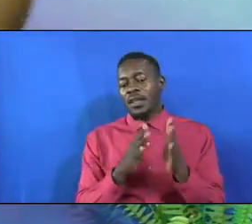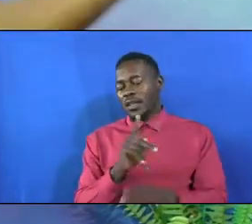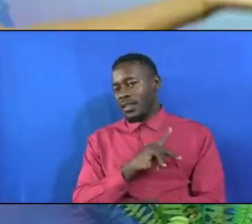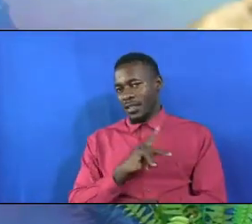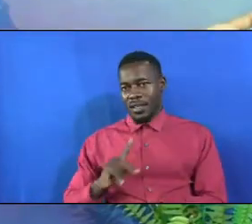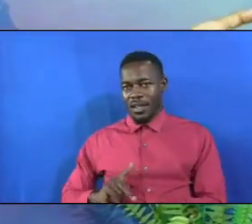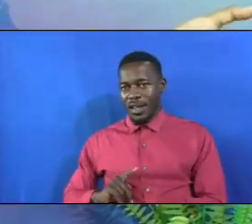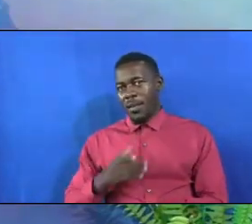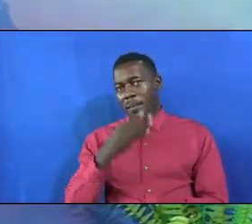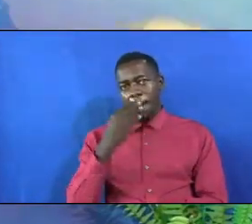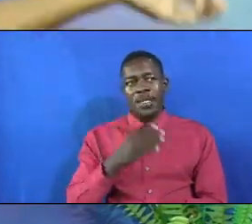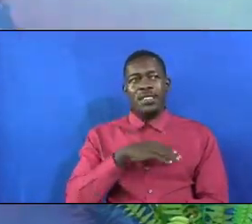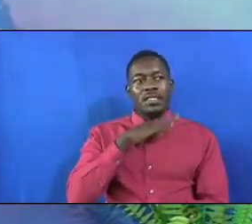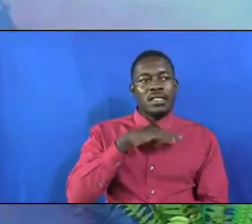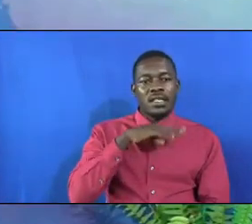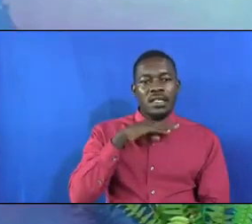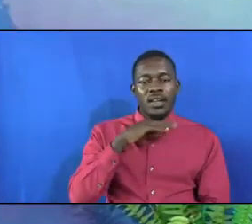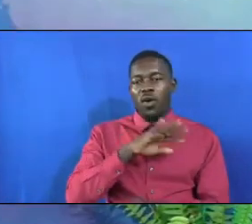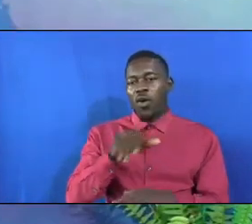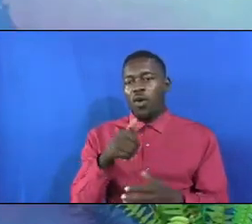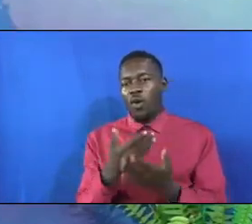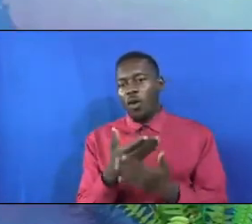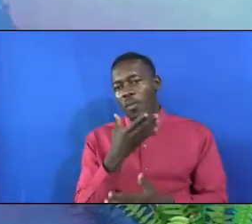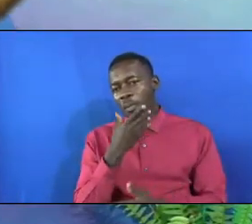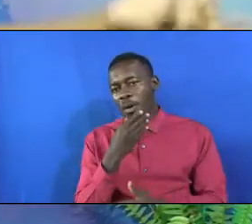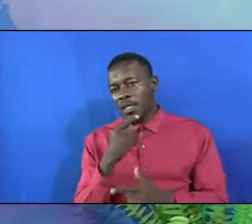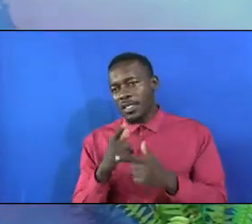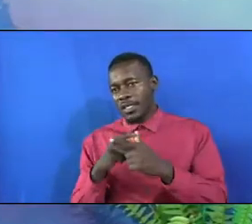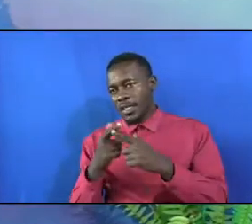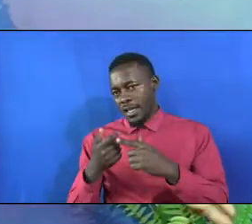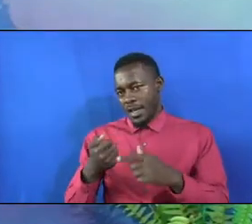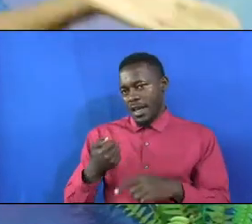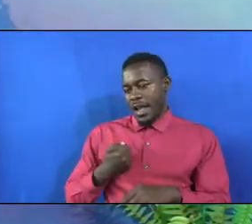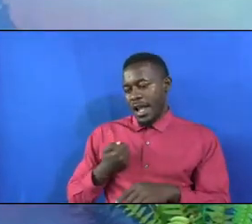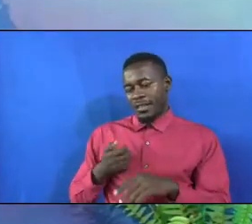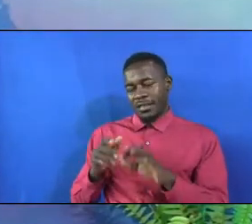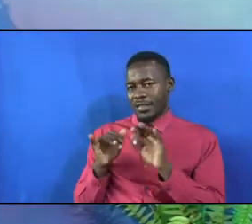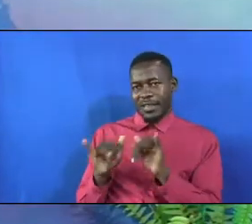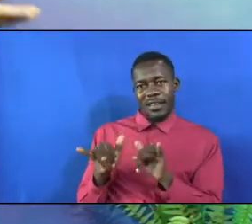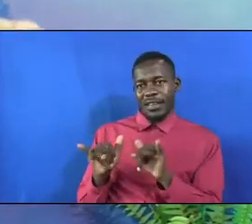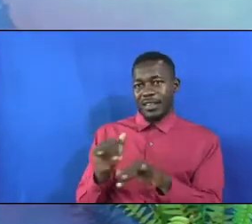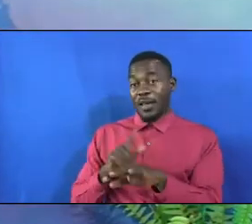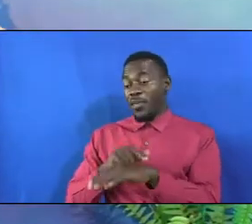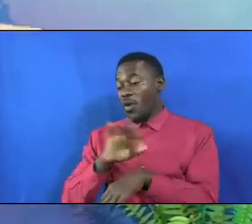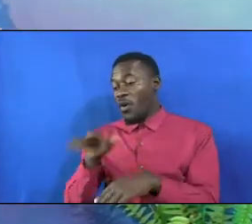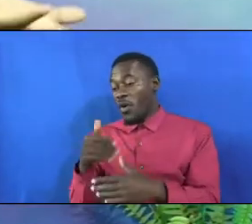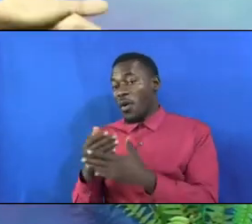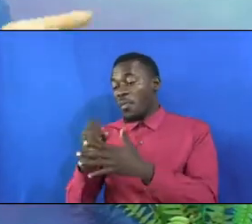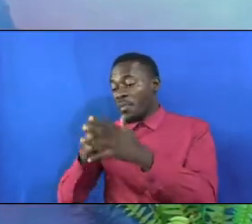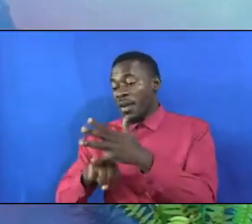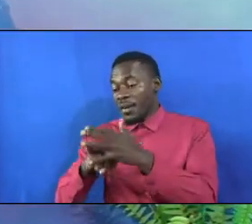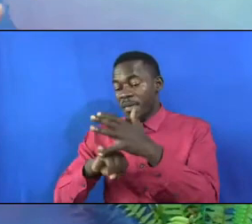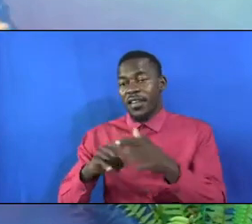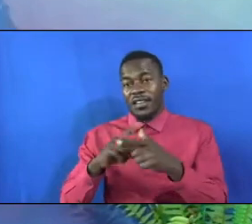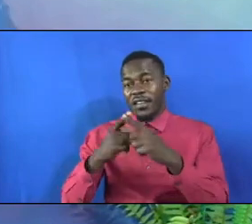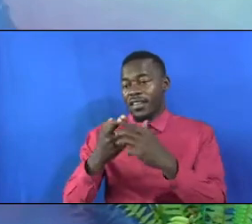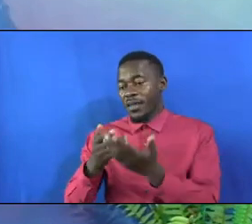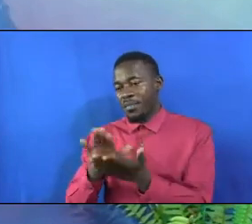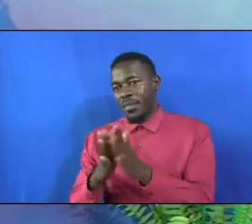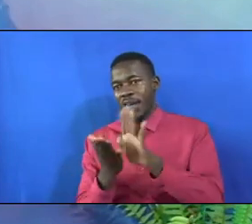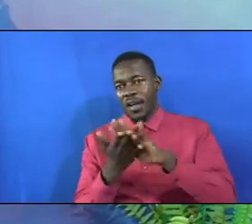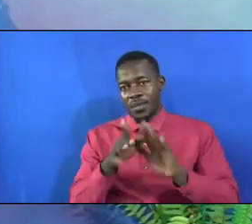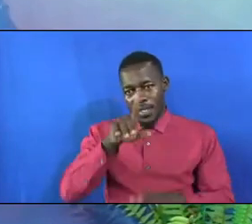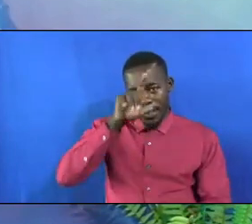king. We kill the baby boys, we let the girl live. If they are married, they will all be Egyptian, right? Yeah, that is a